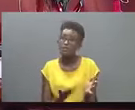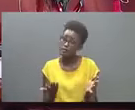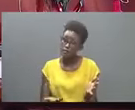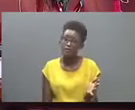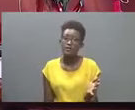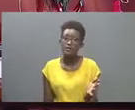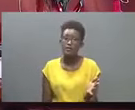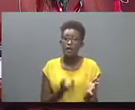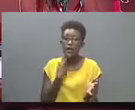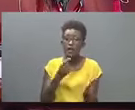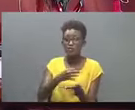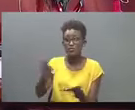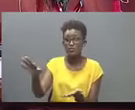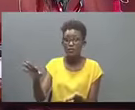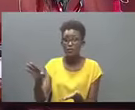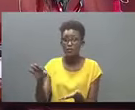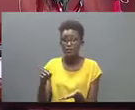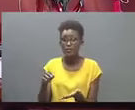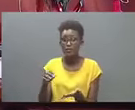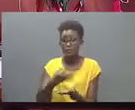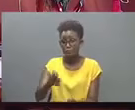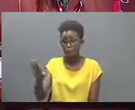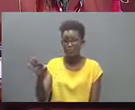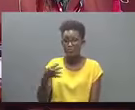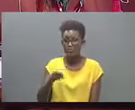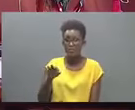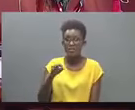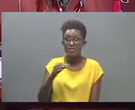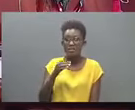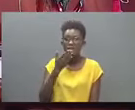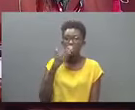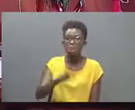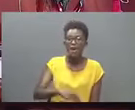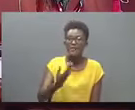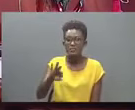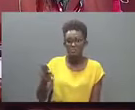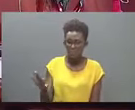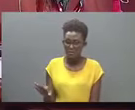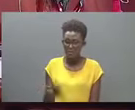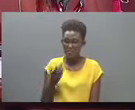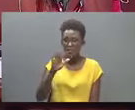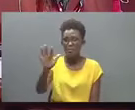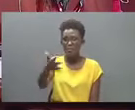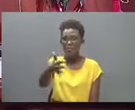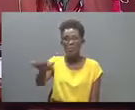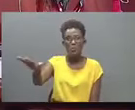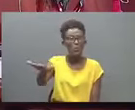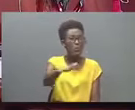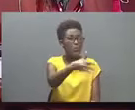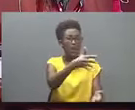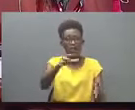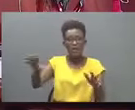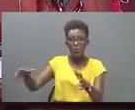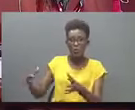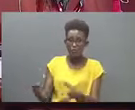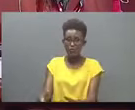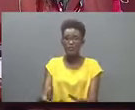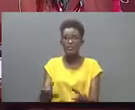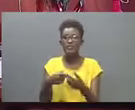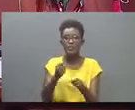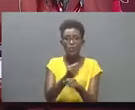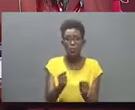The spirits that reigns, the evil spirits in the hair that reigned in the community made